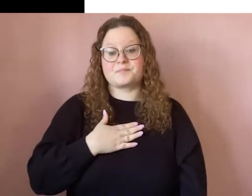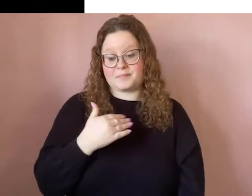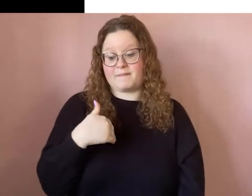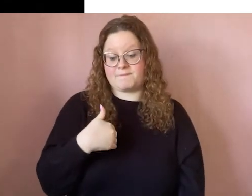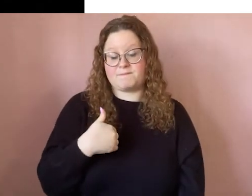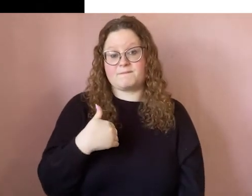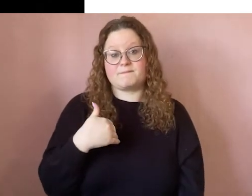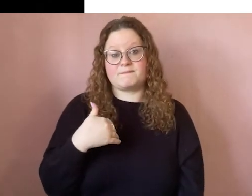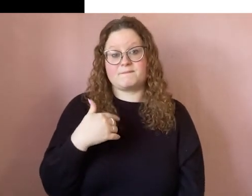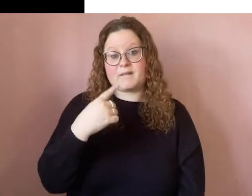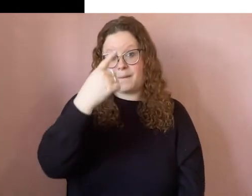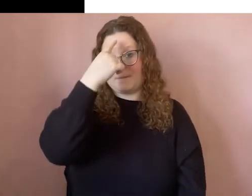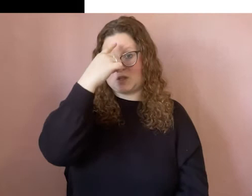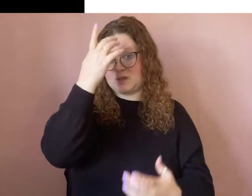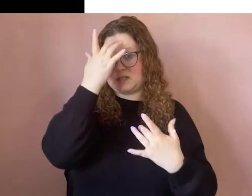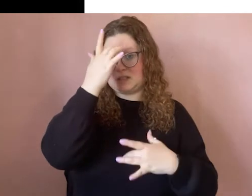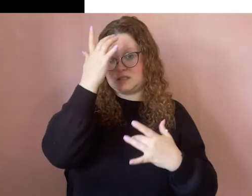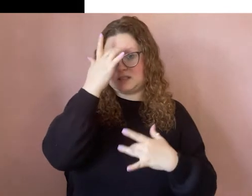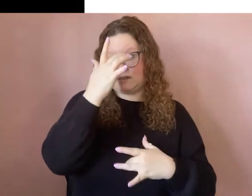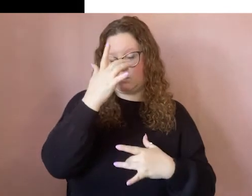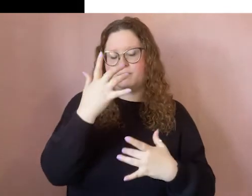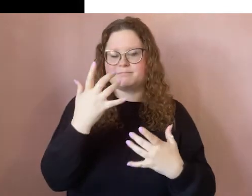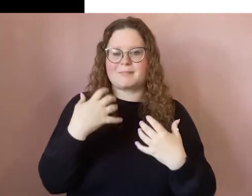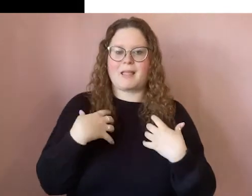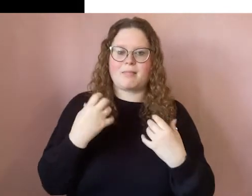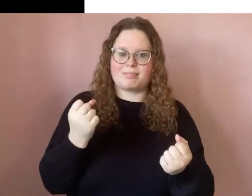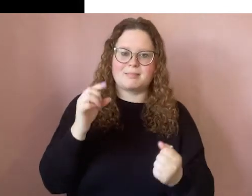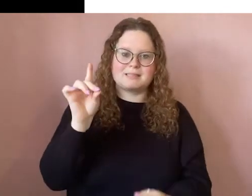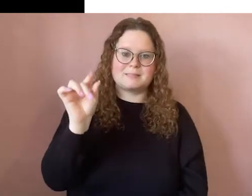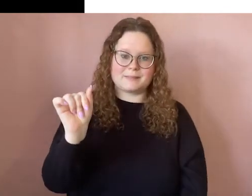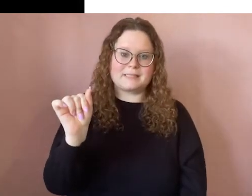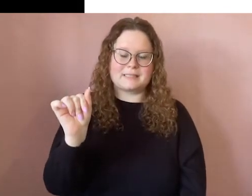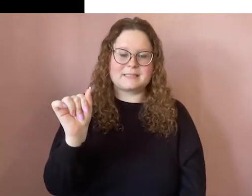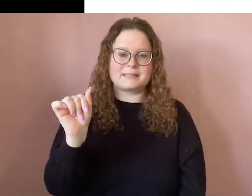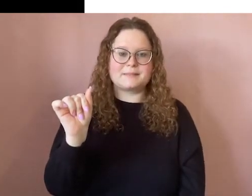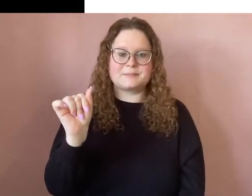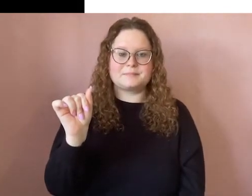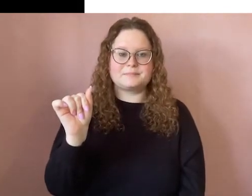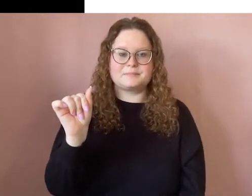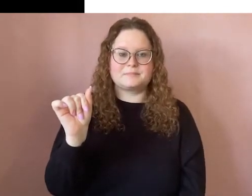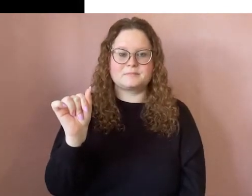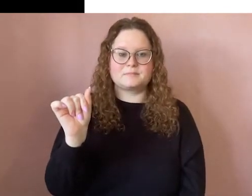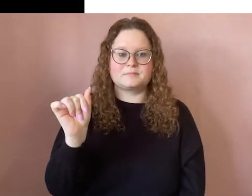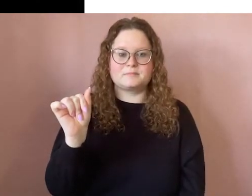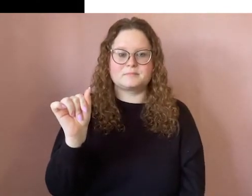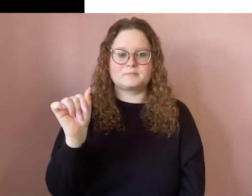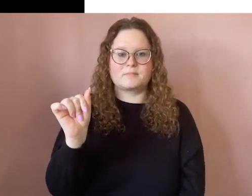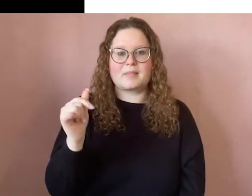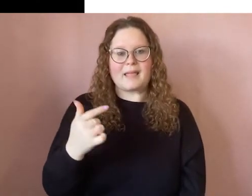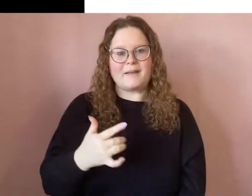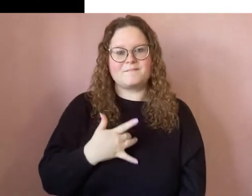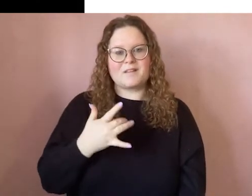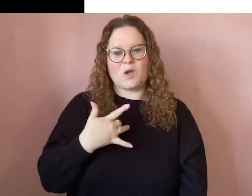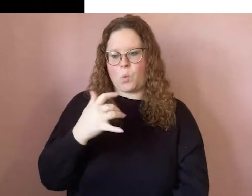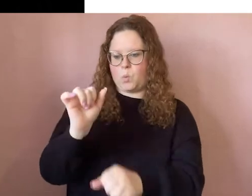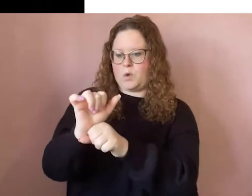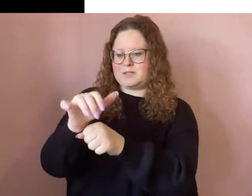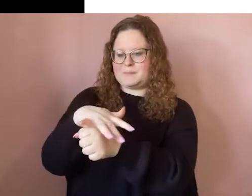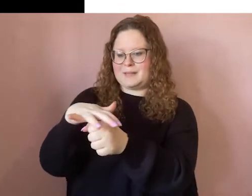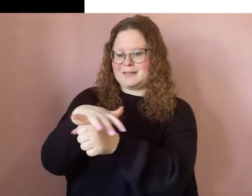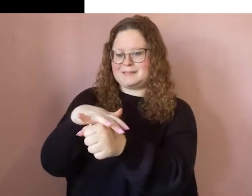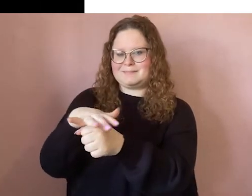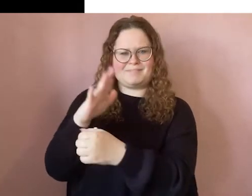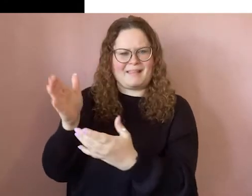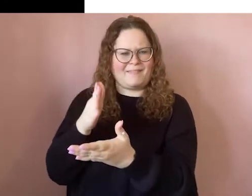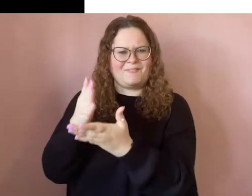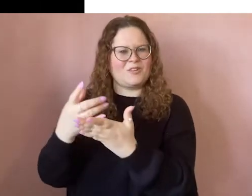and otherwise. I encourage you to discover that, and if necessary, rediscover that in your own life. Thank you so